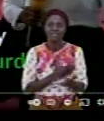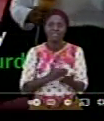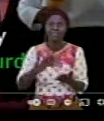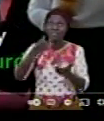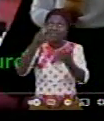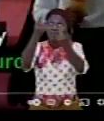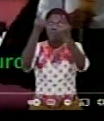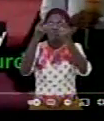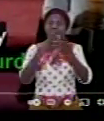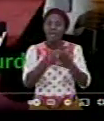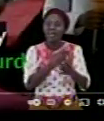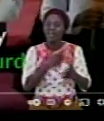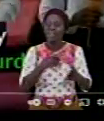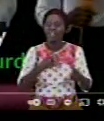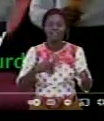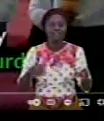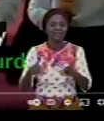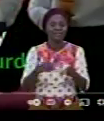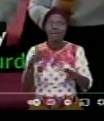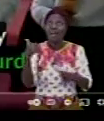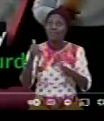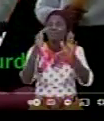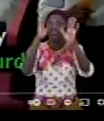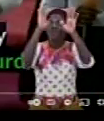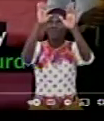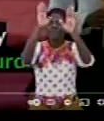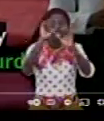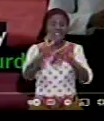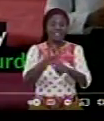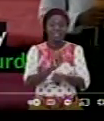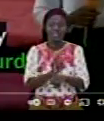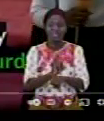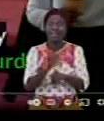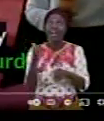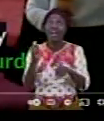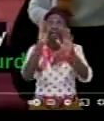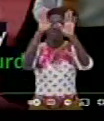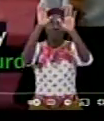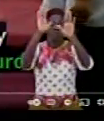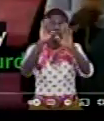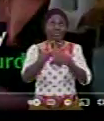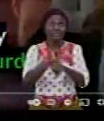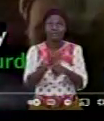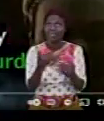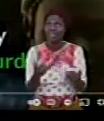Come and do a miracle. A miracle